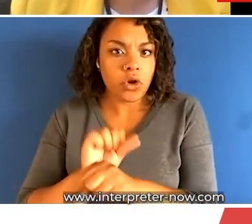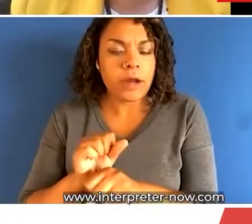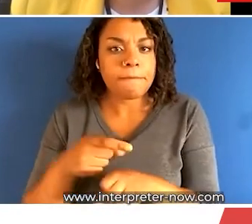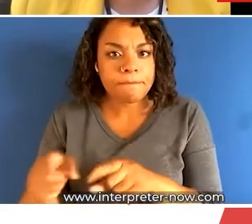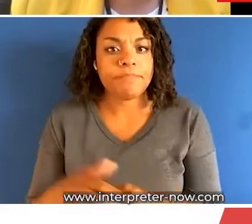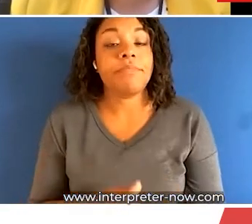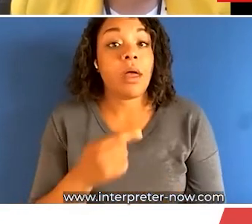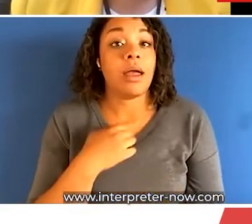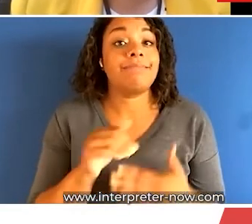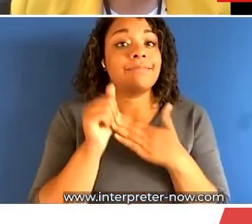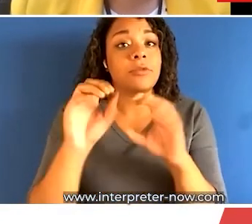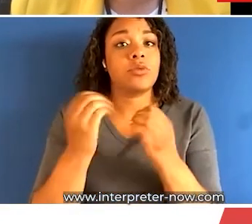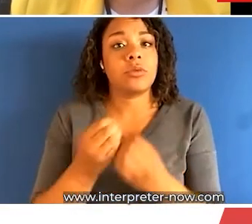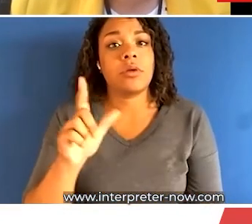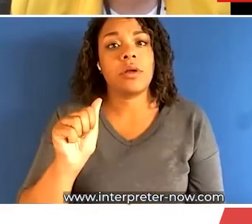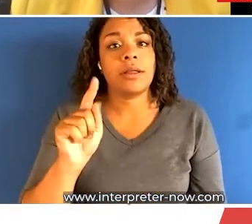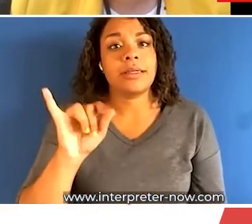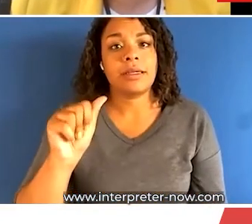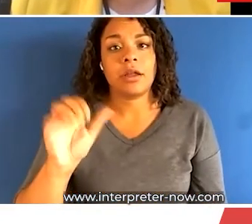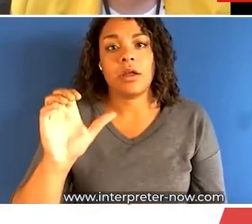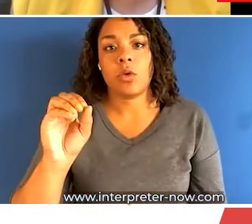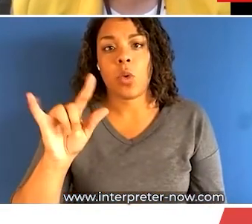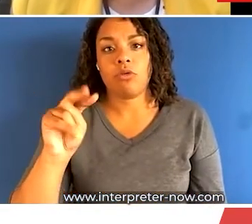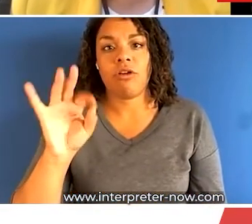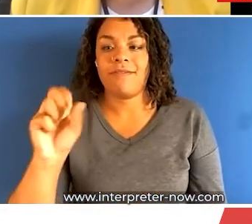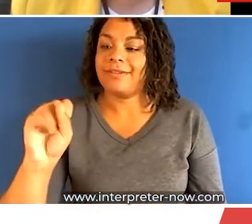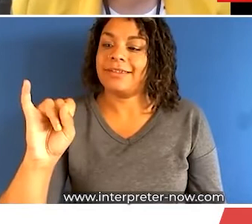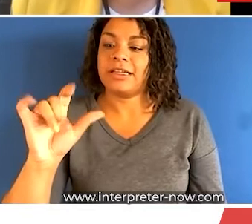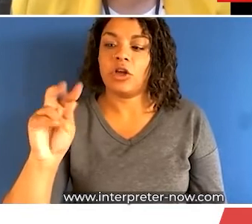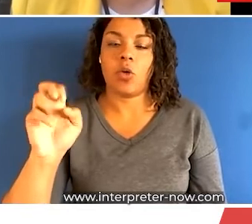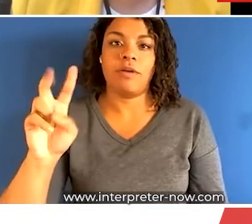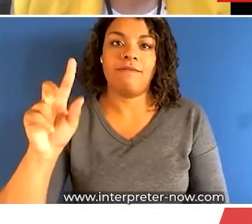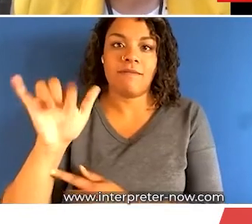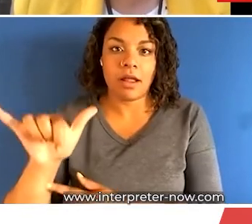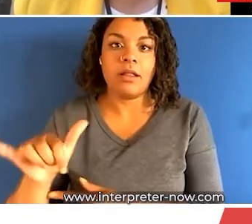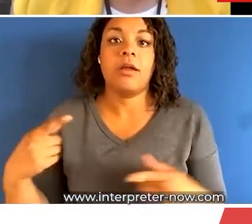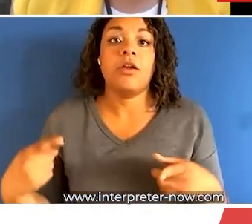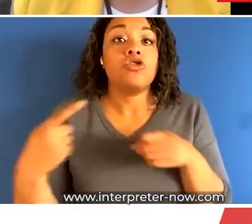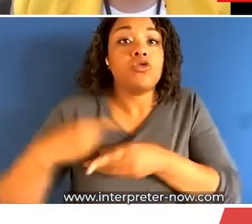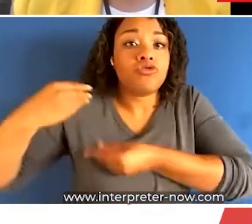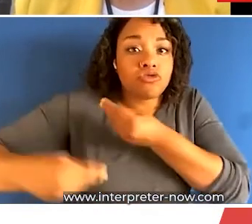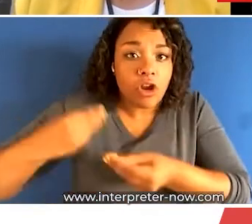lead an organization called Latina Coalition of Silicon Valley, which is a cross-sector, multi-generational,